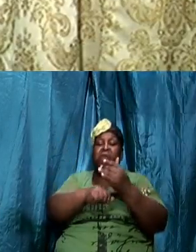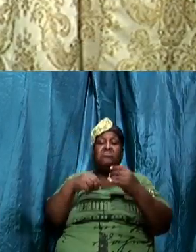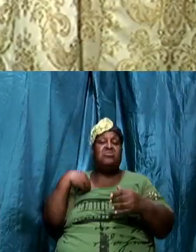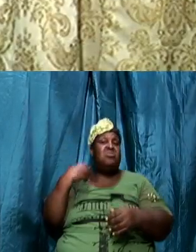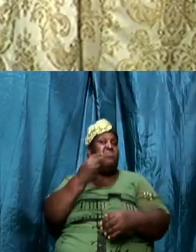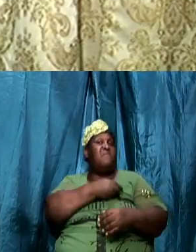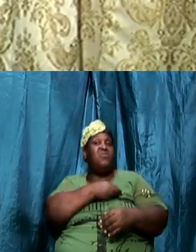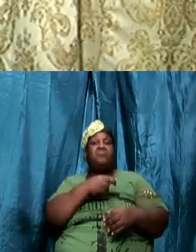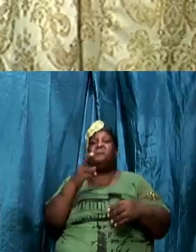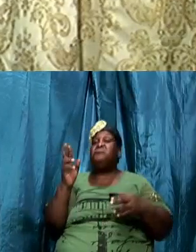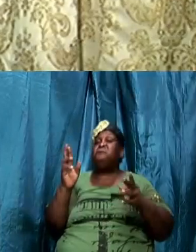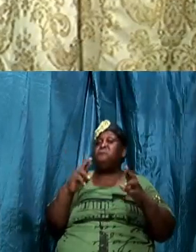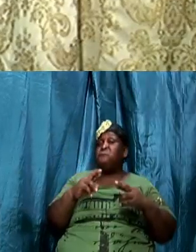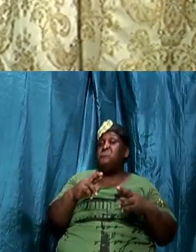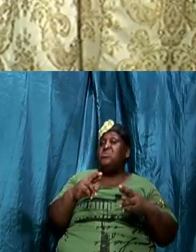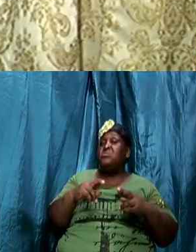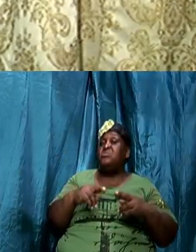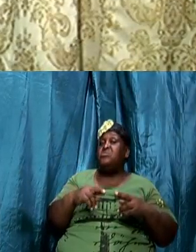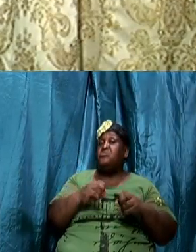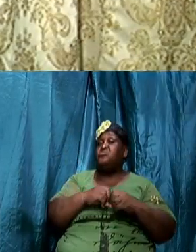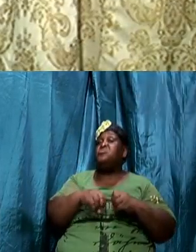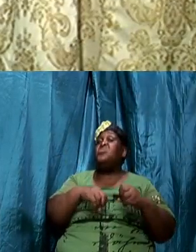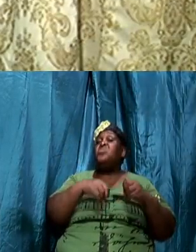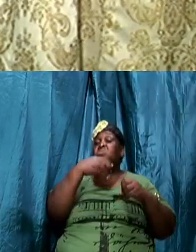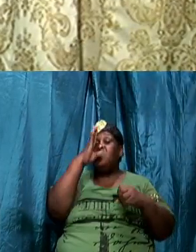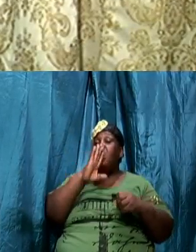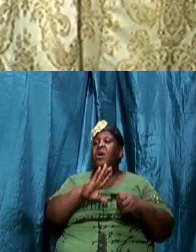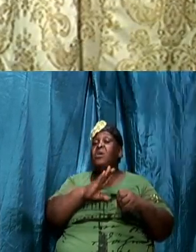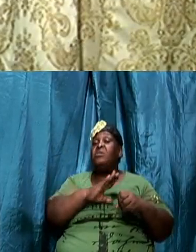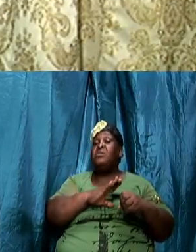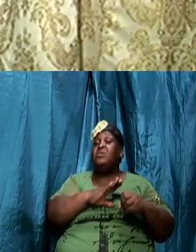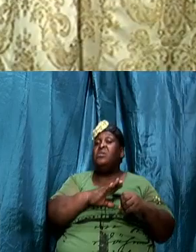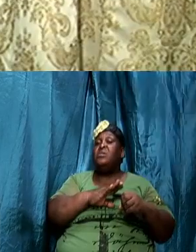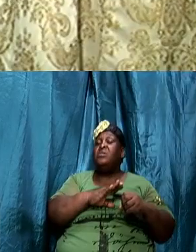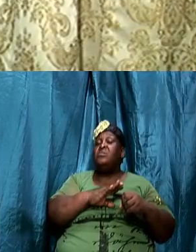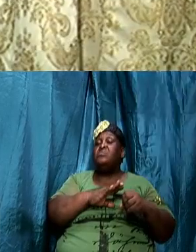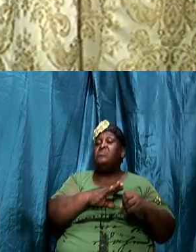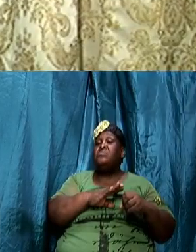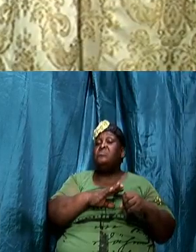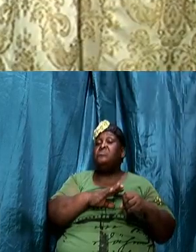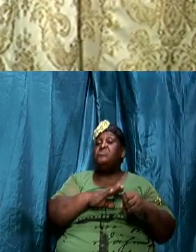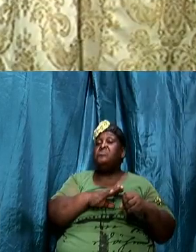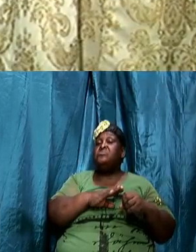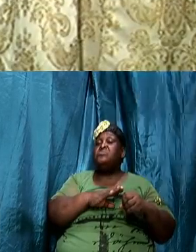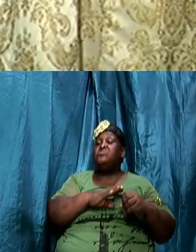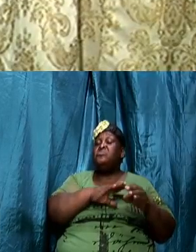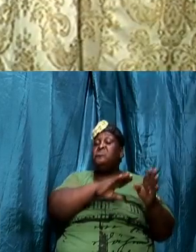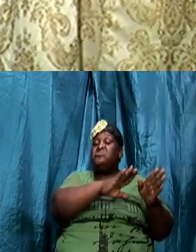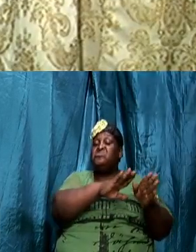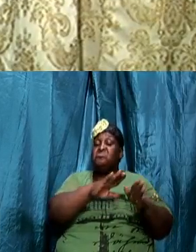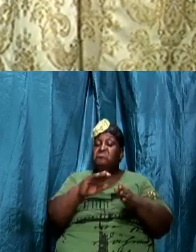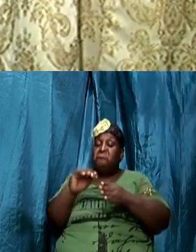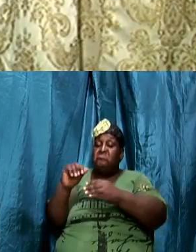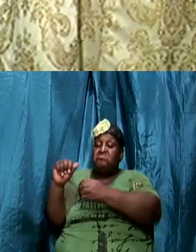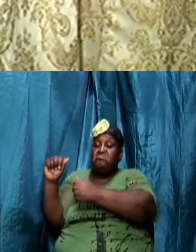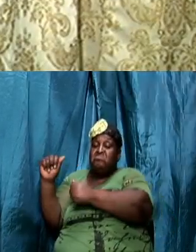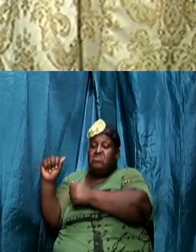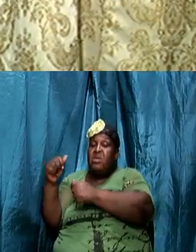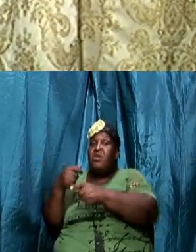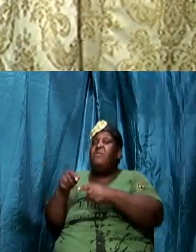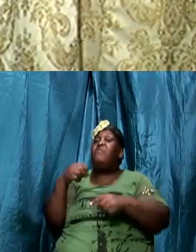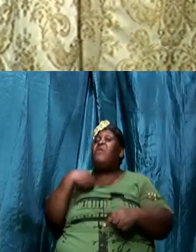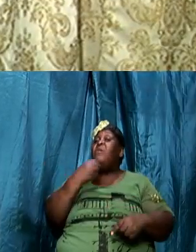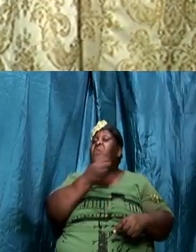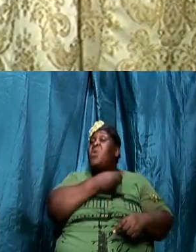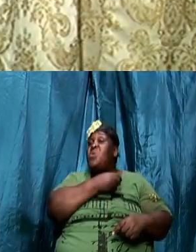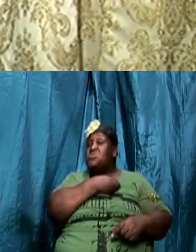So God drew back to protect us. But notice in verse 7, it says, and the Lord said unto Moses,